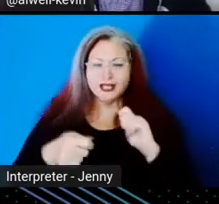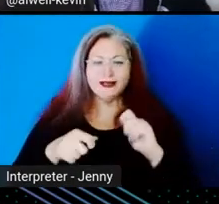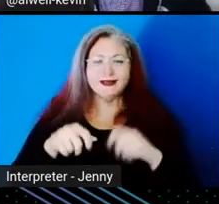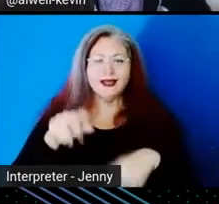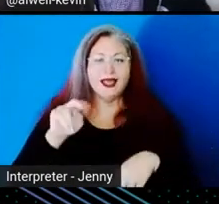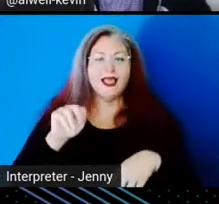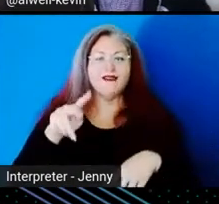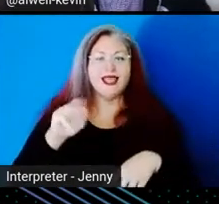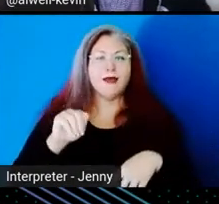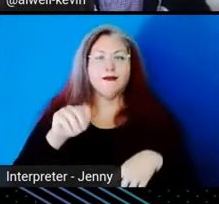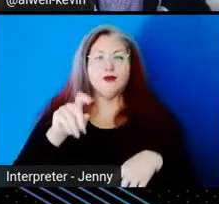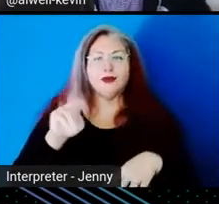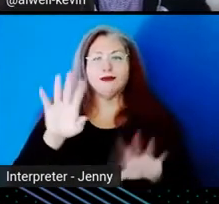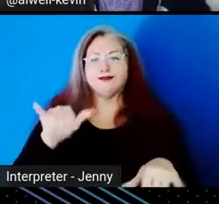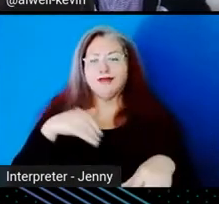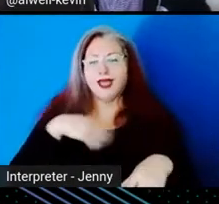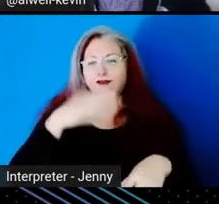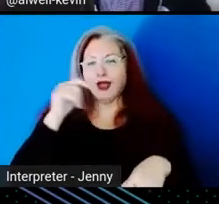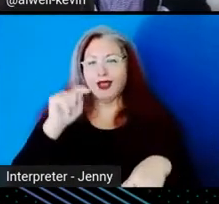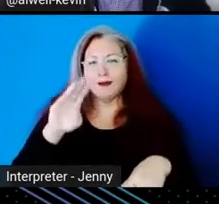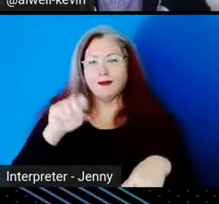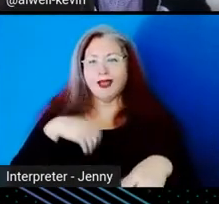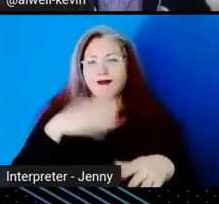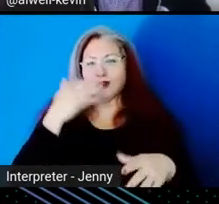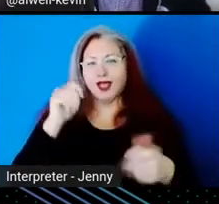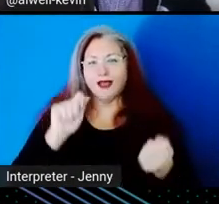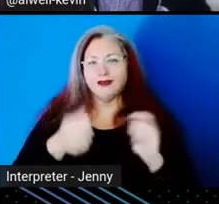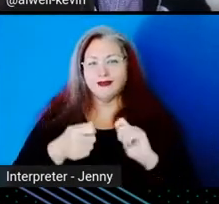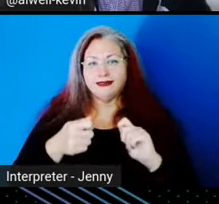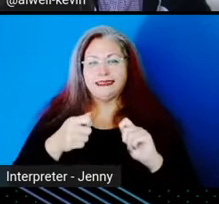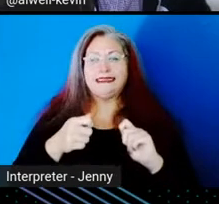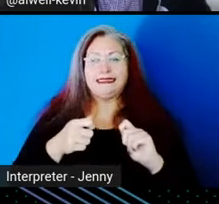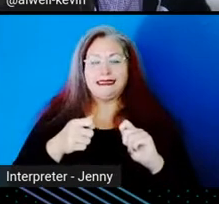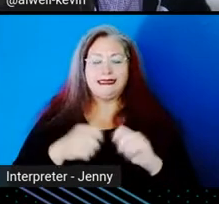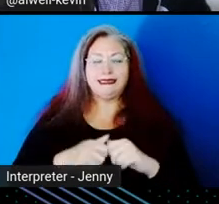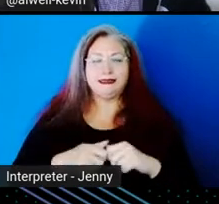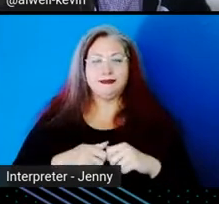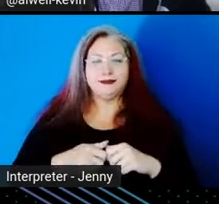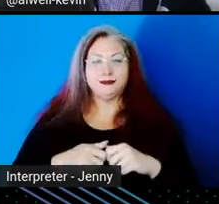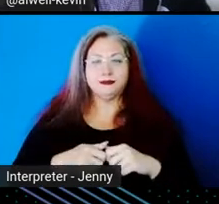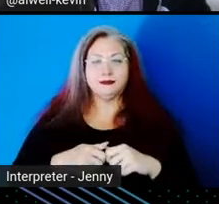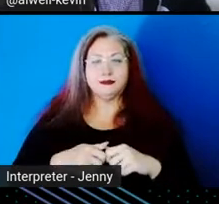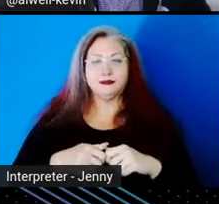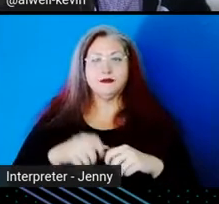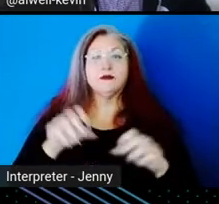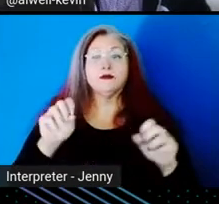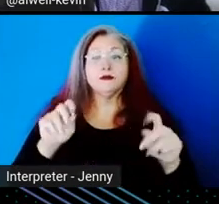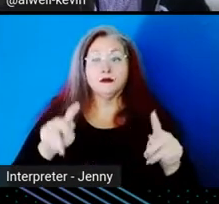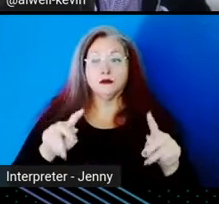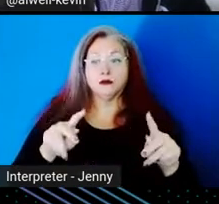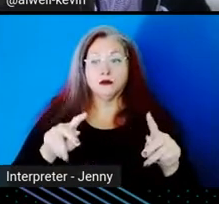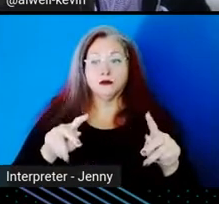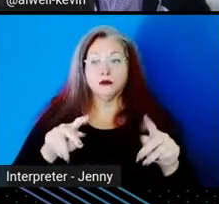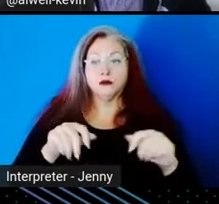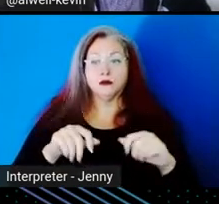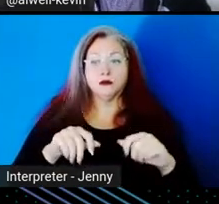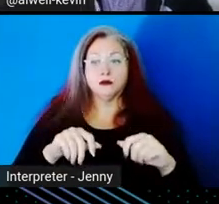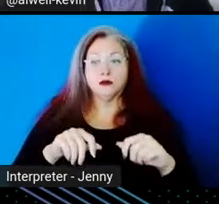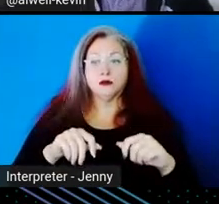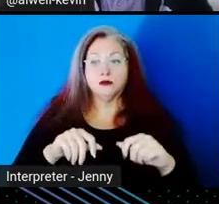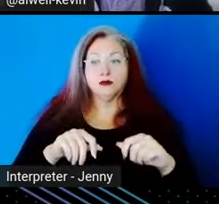NPM token. I forgot that I did value of the token. I forgot that I did that. Okay, so let's try this